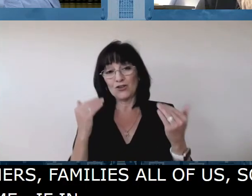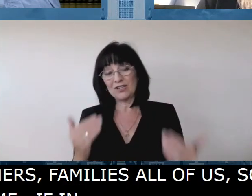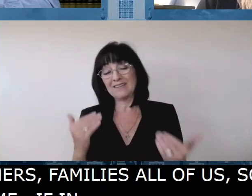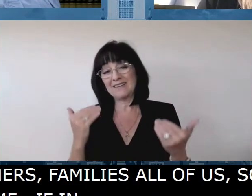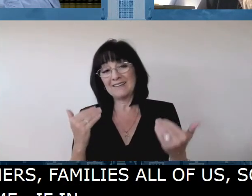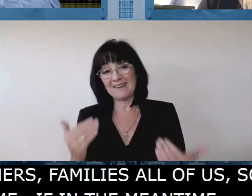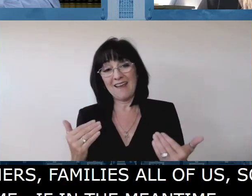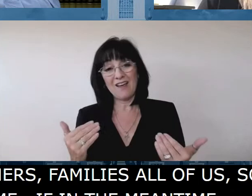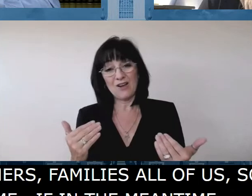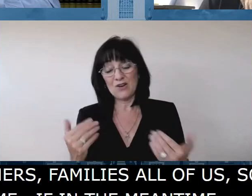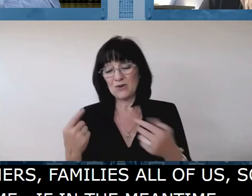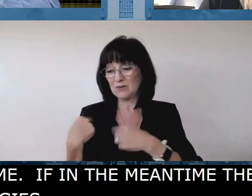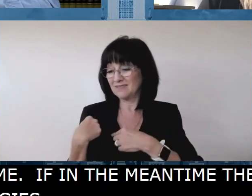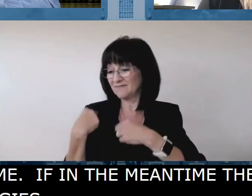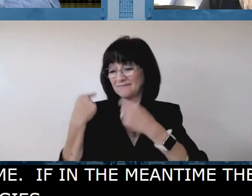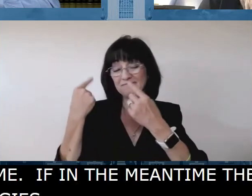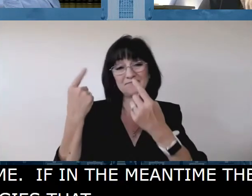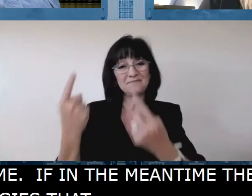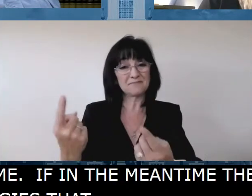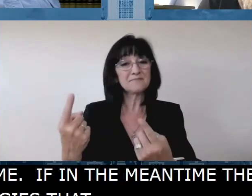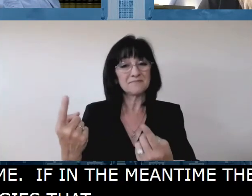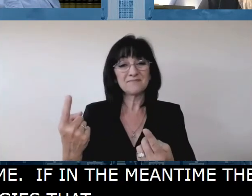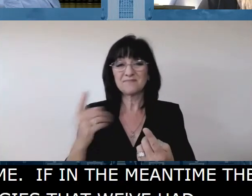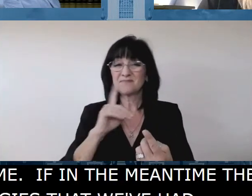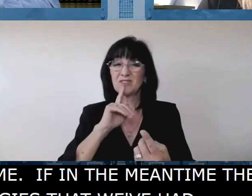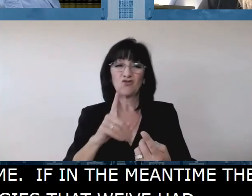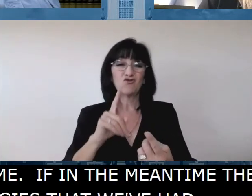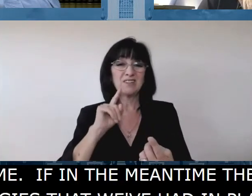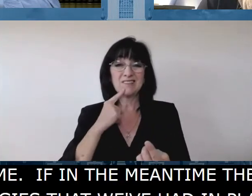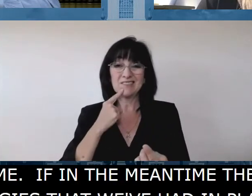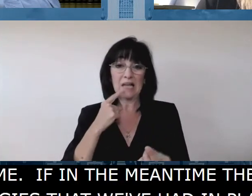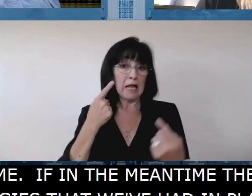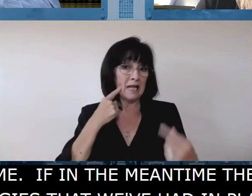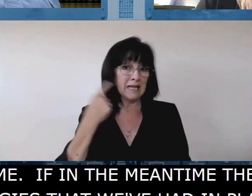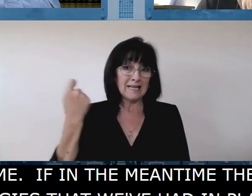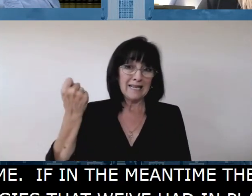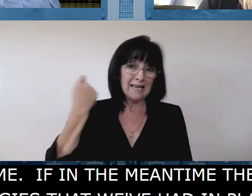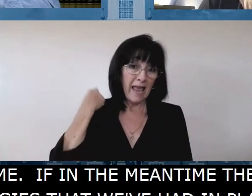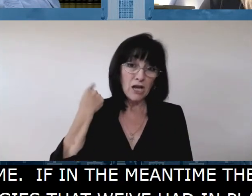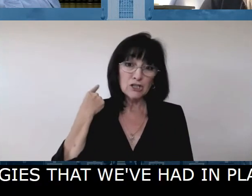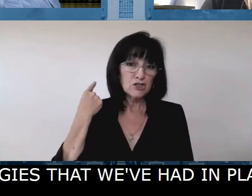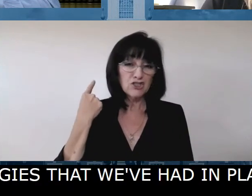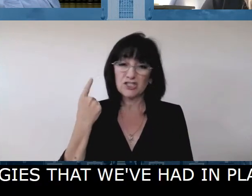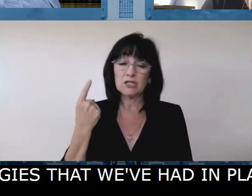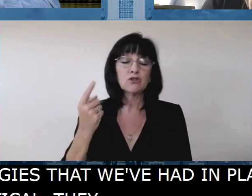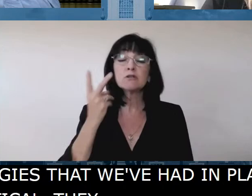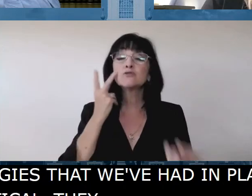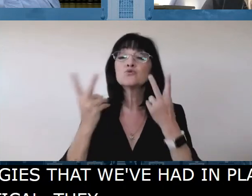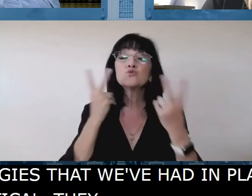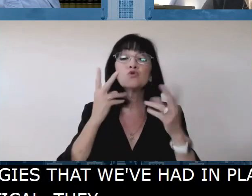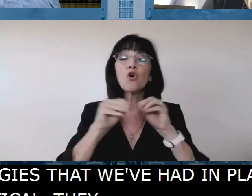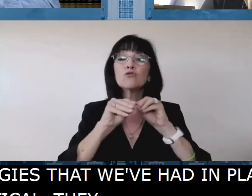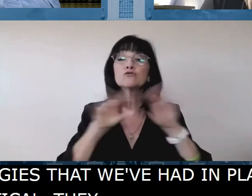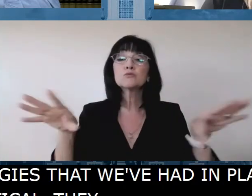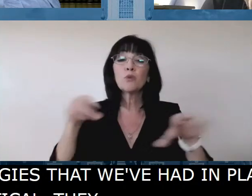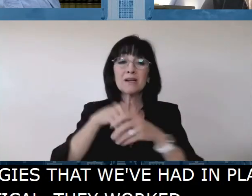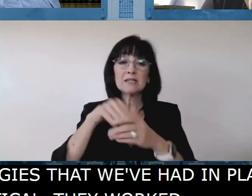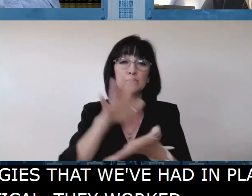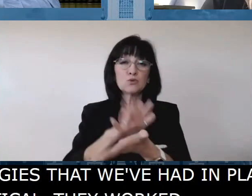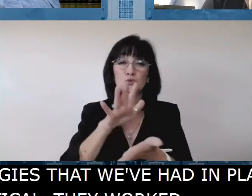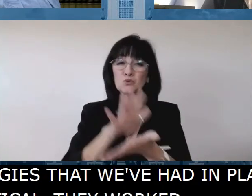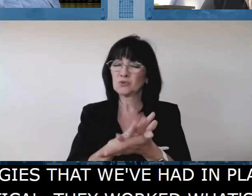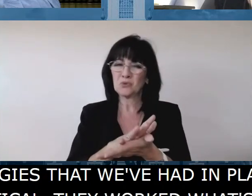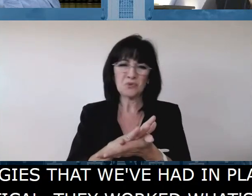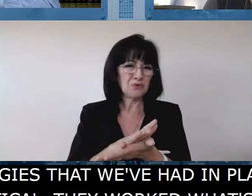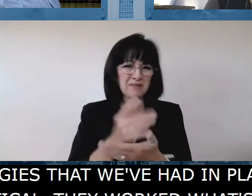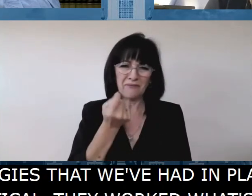had in place for schools all along are critical. They worked last year. We saw very little spread in our schools last